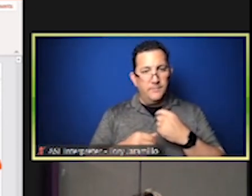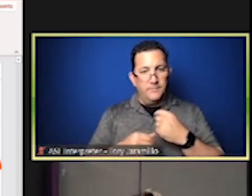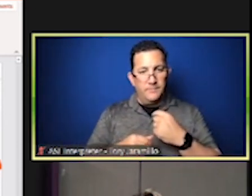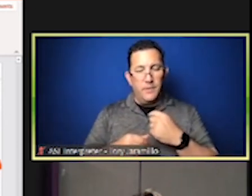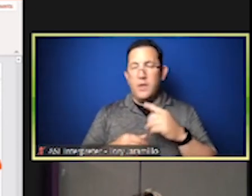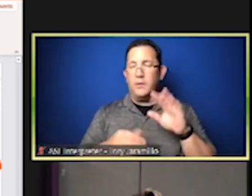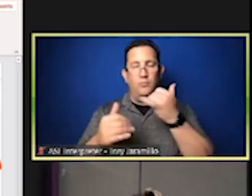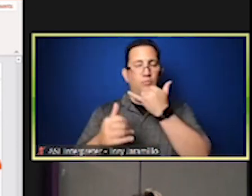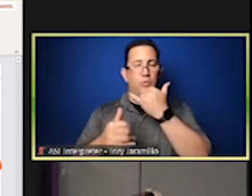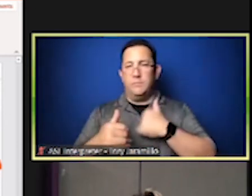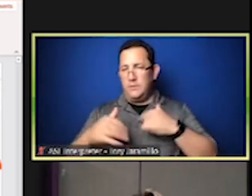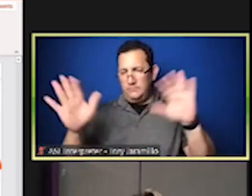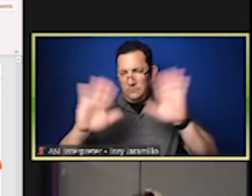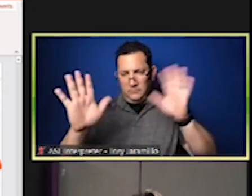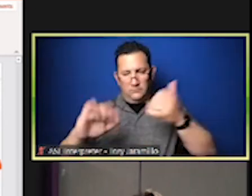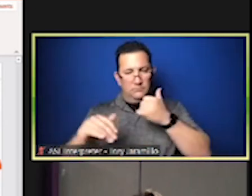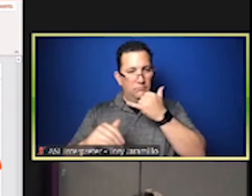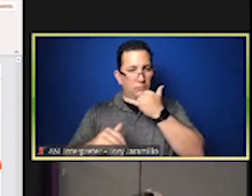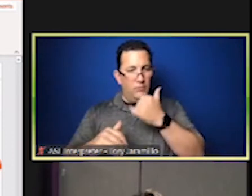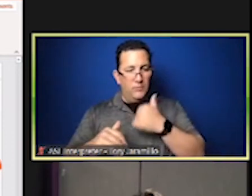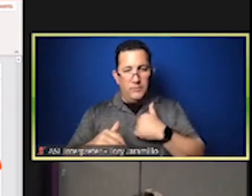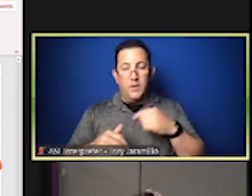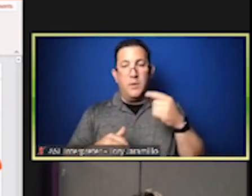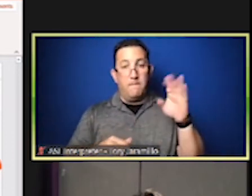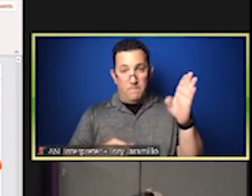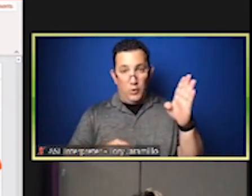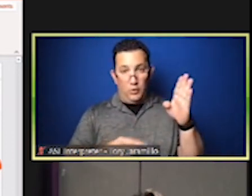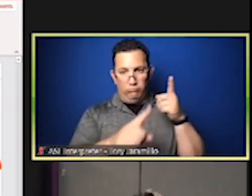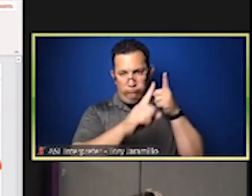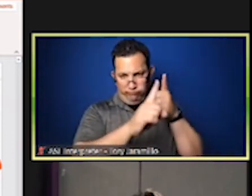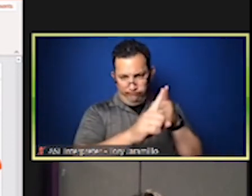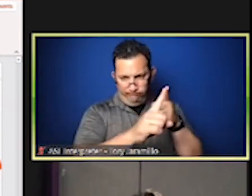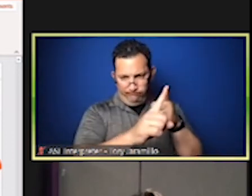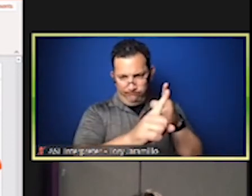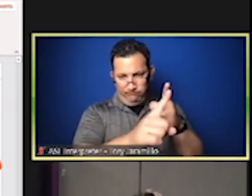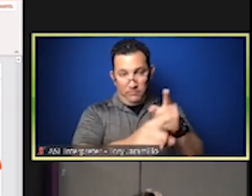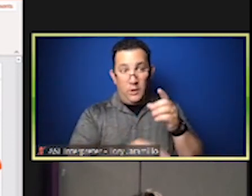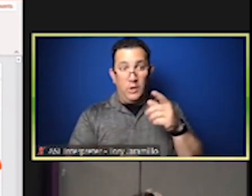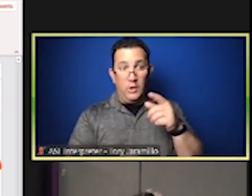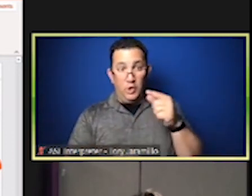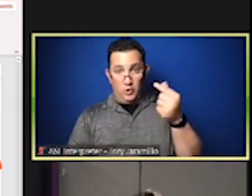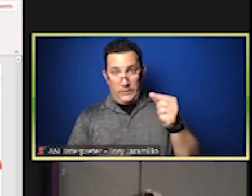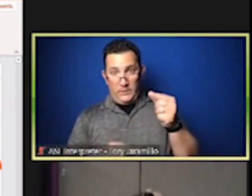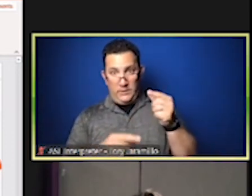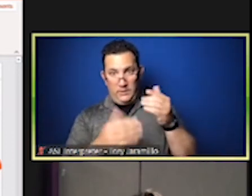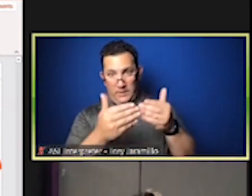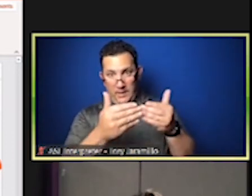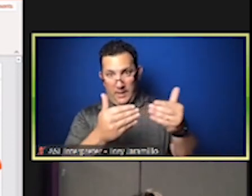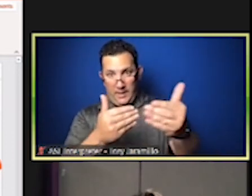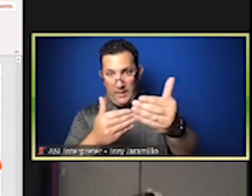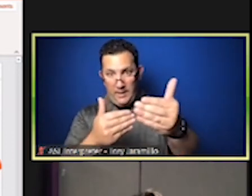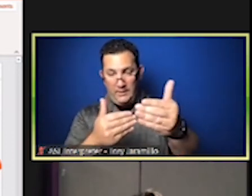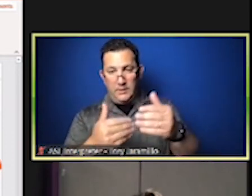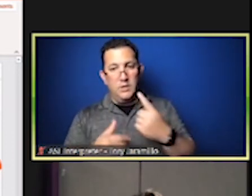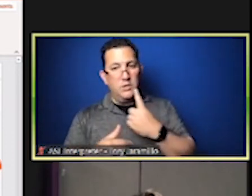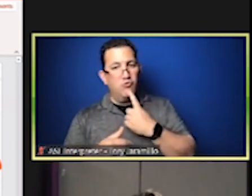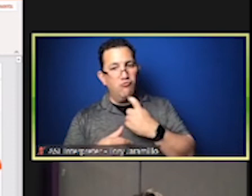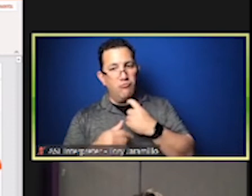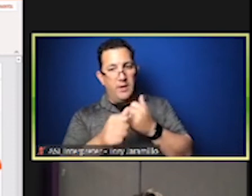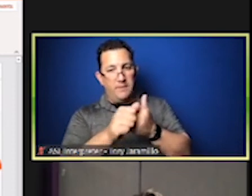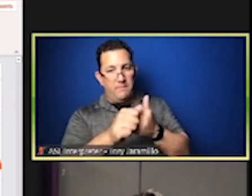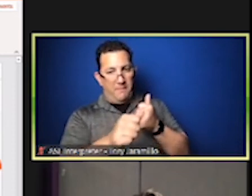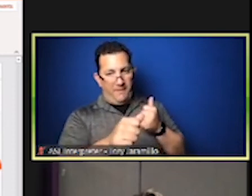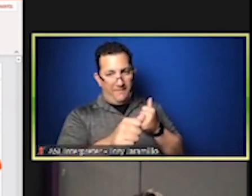red is behind, I'm sorry. Blue is on target, and then green would be ahead. So